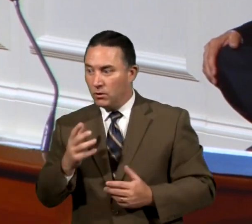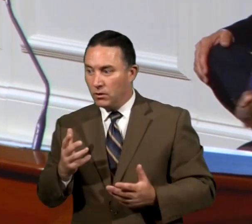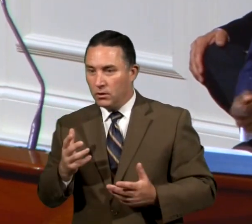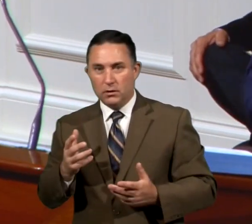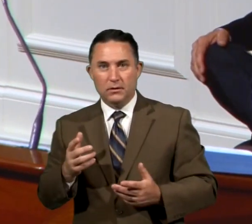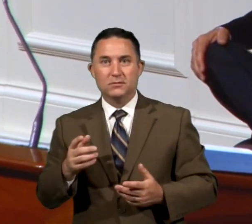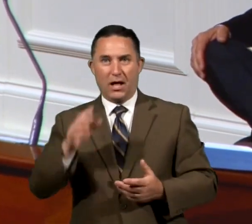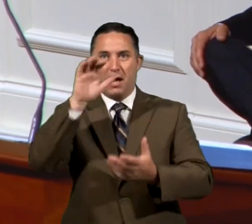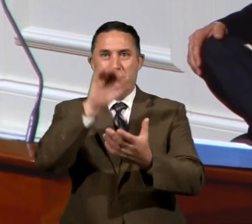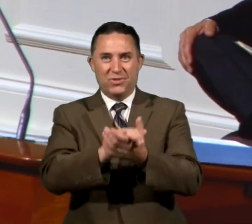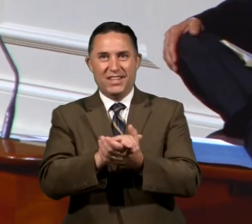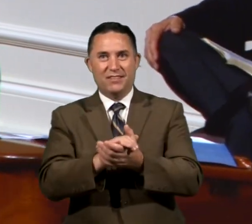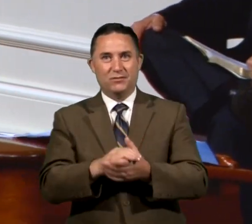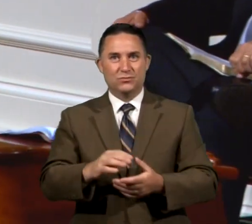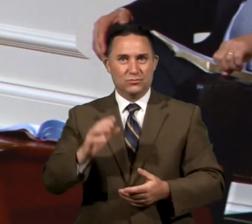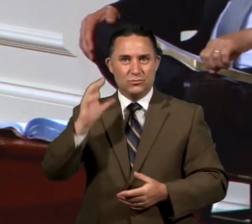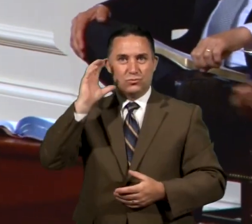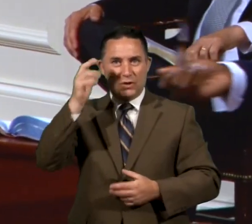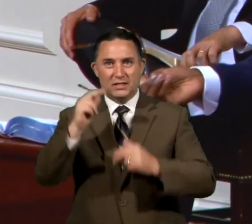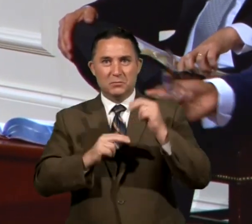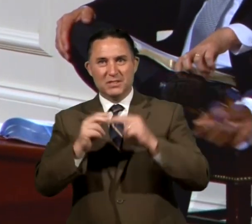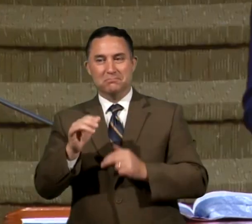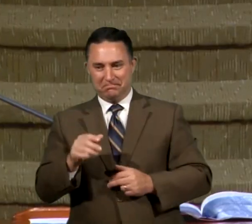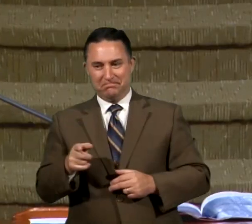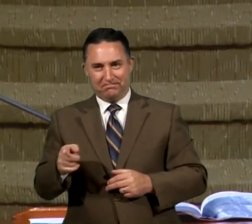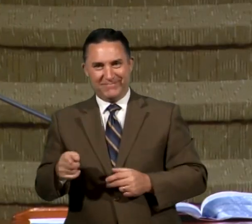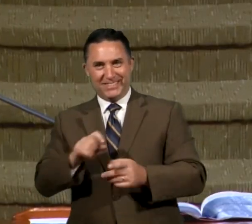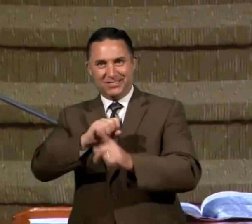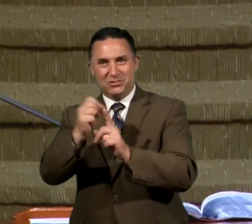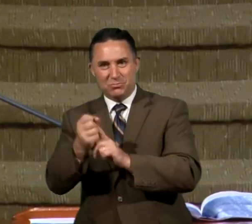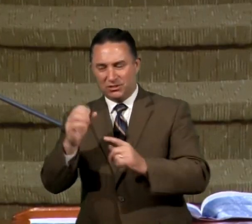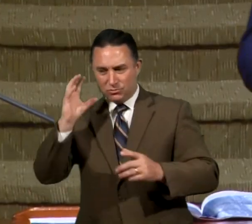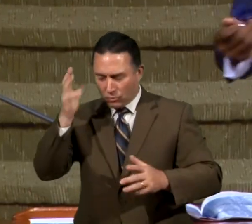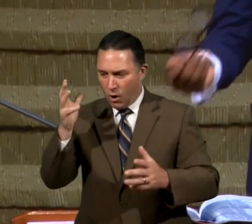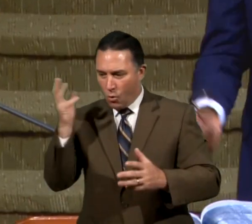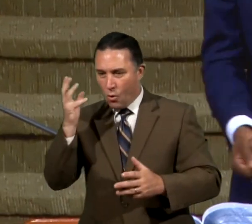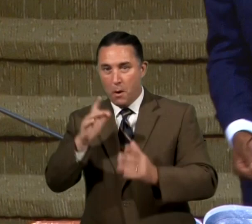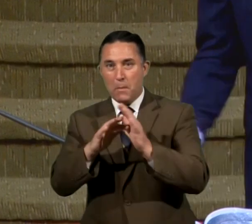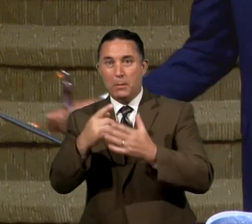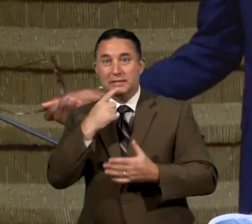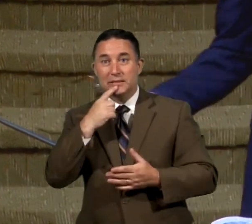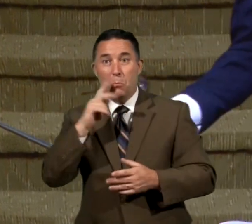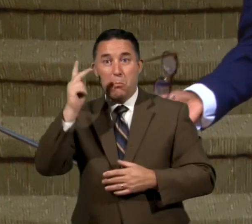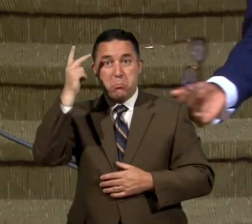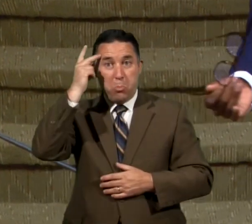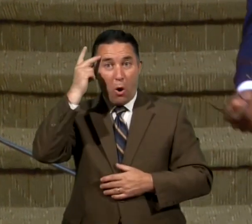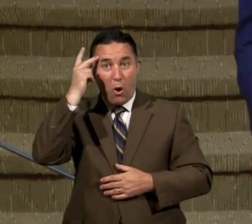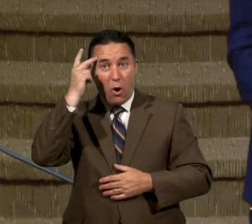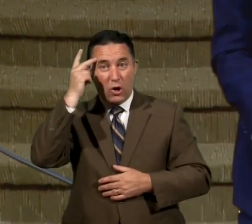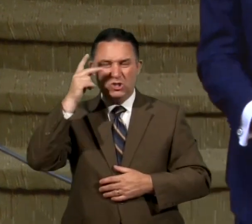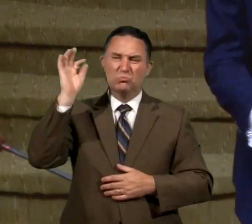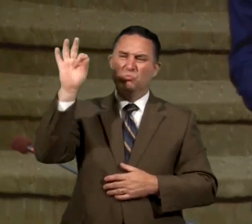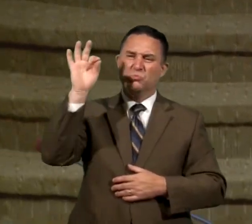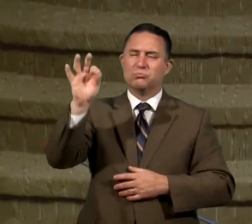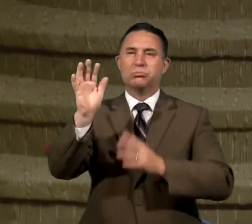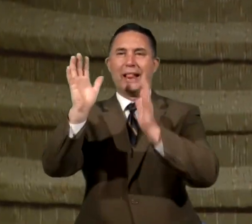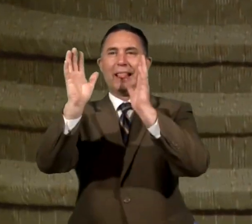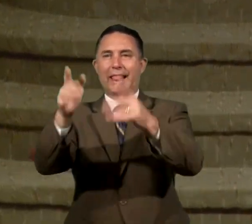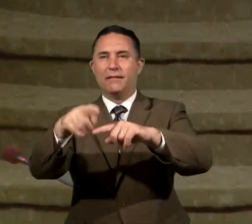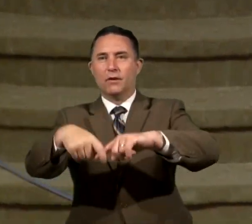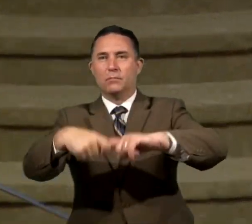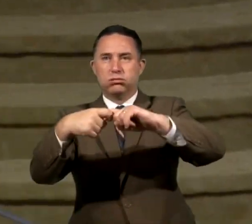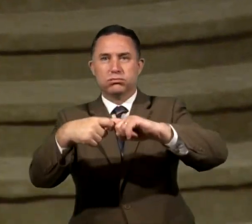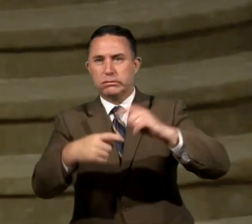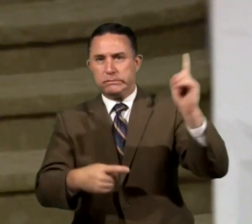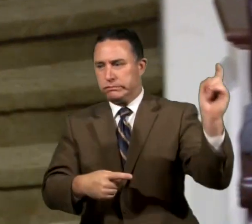And just like I believe it would be mass chaos in the building, it was mass chaos there, so much so that the Bible says that Paul had to leave what he was doing, ran